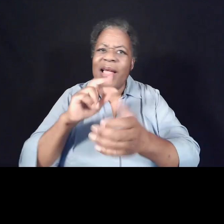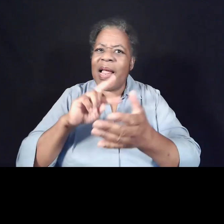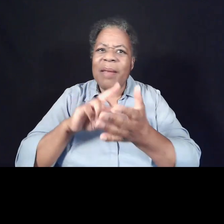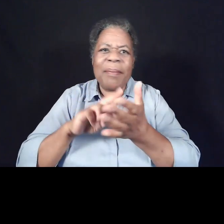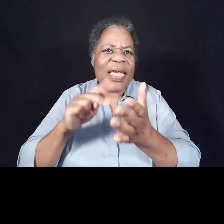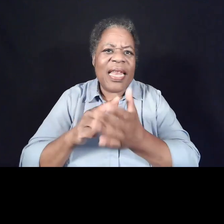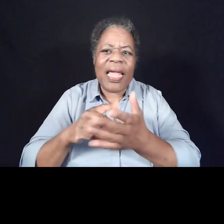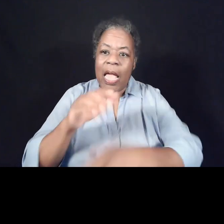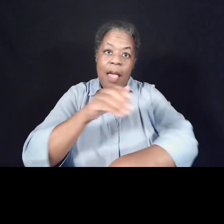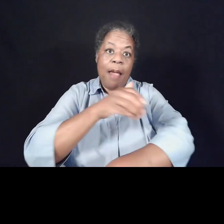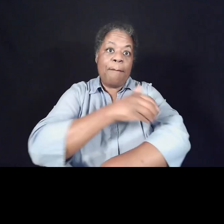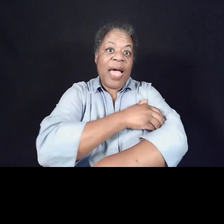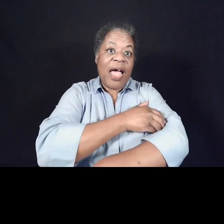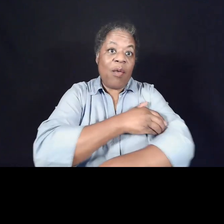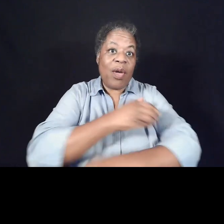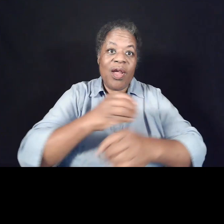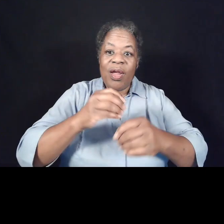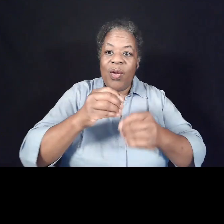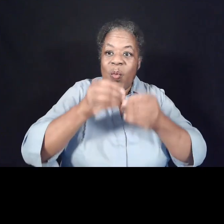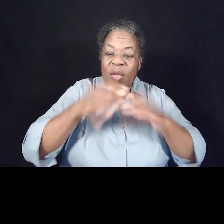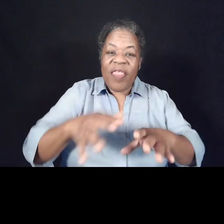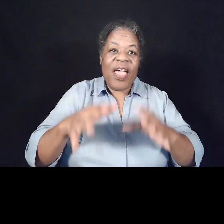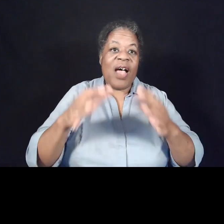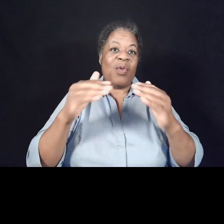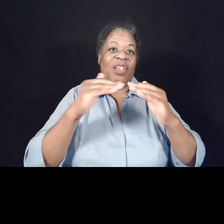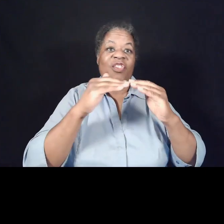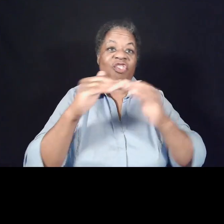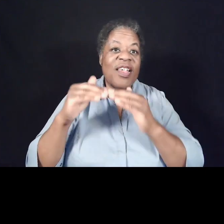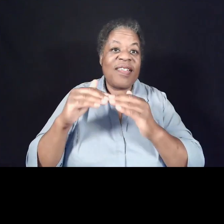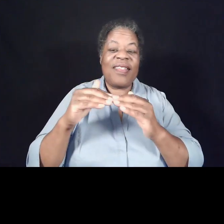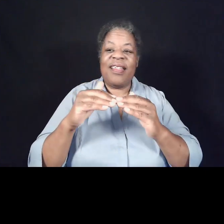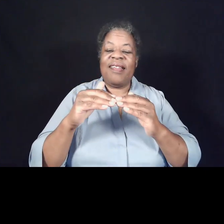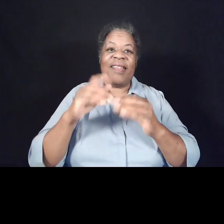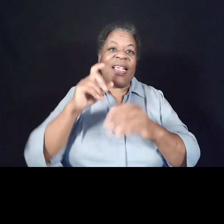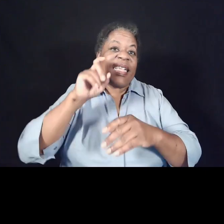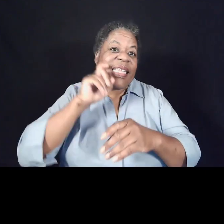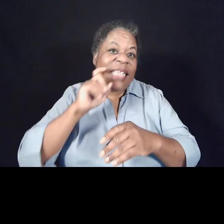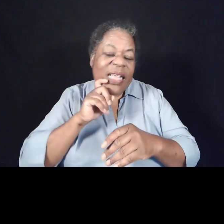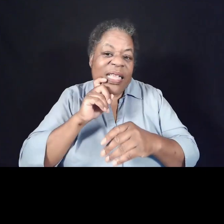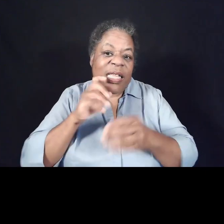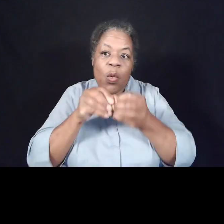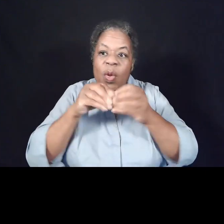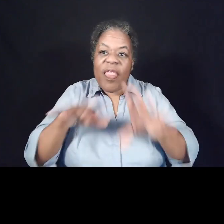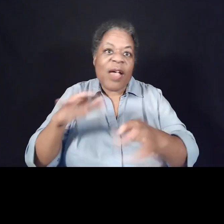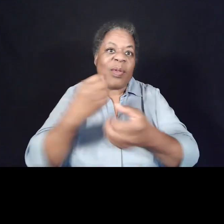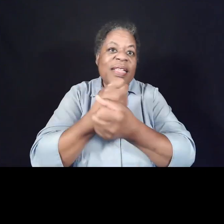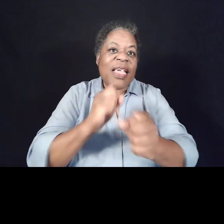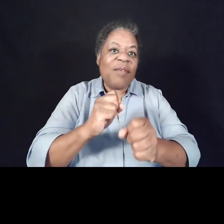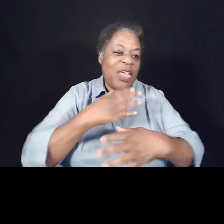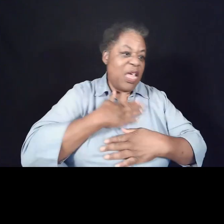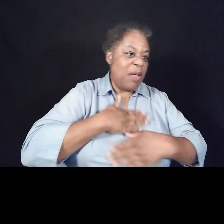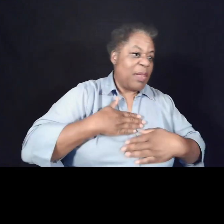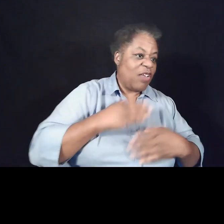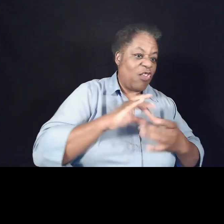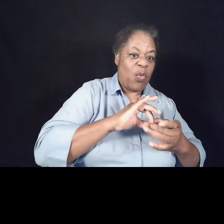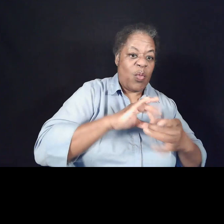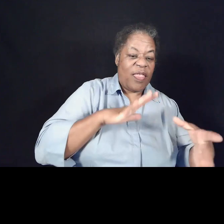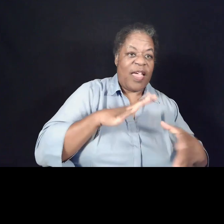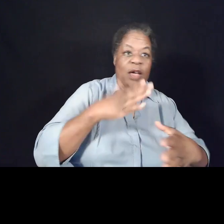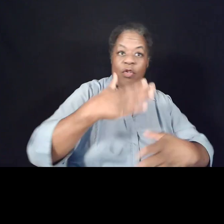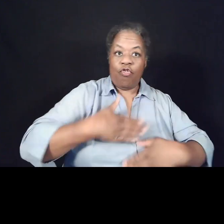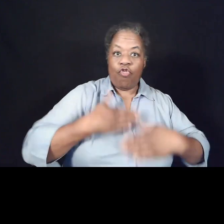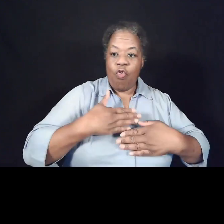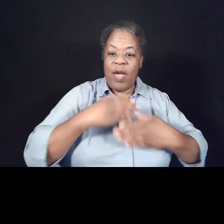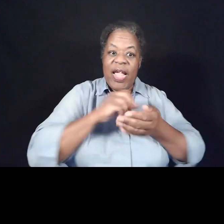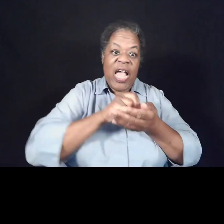power without justice, sex without safety, pleasure without joy,